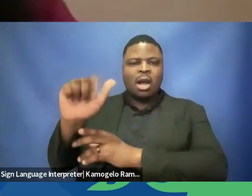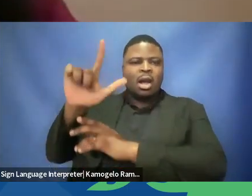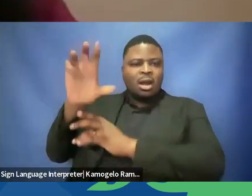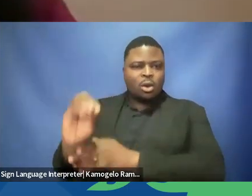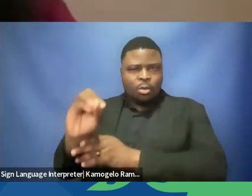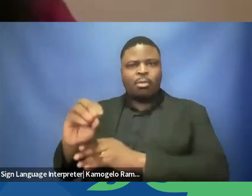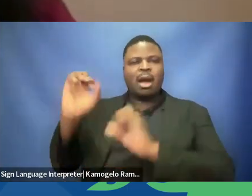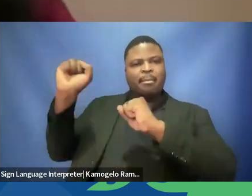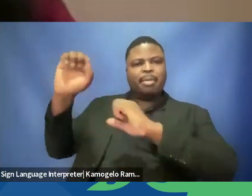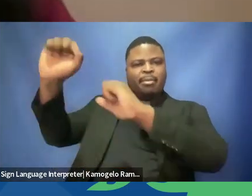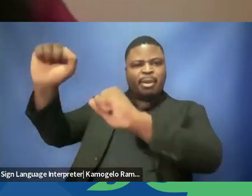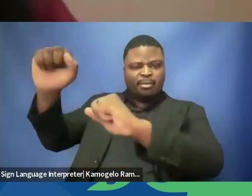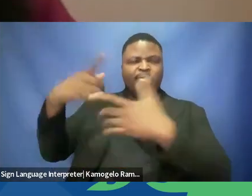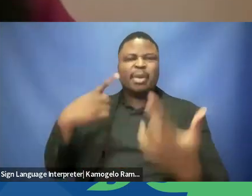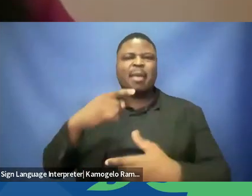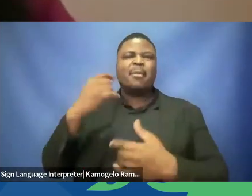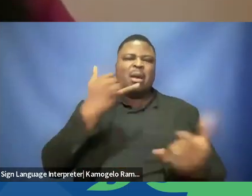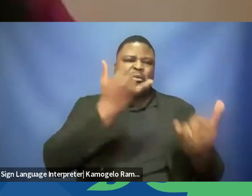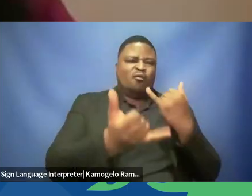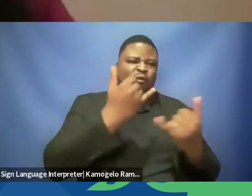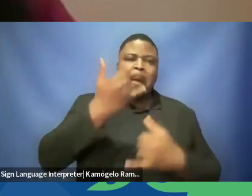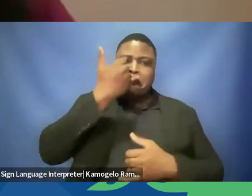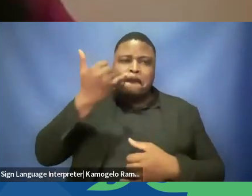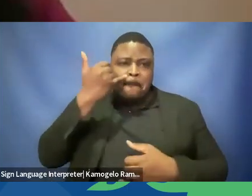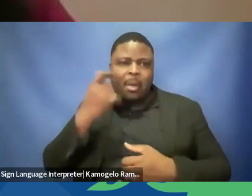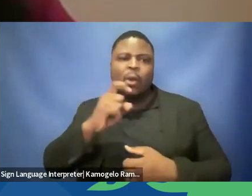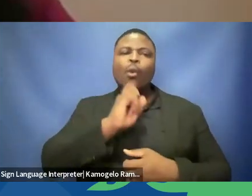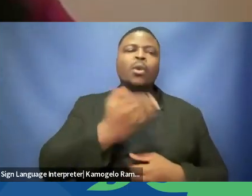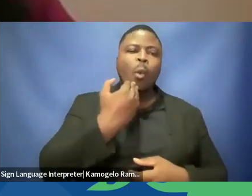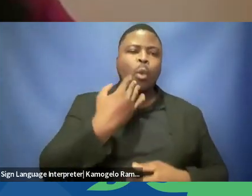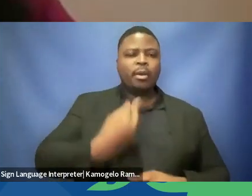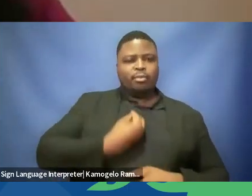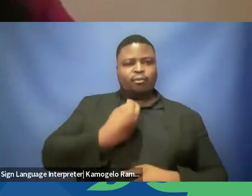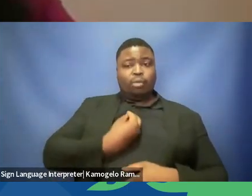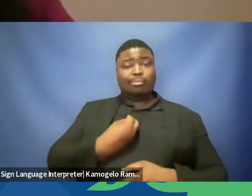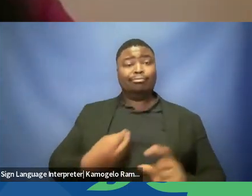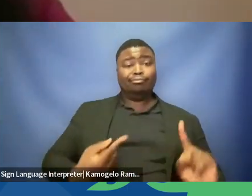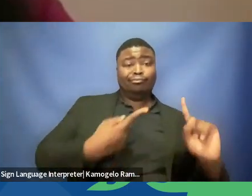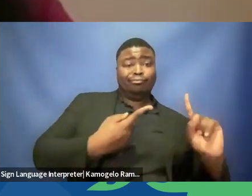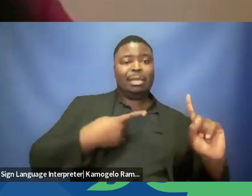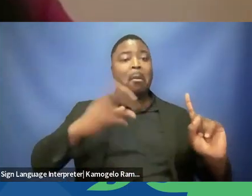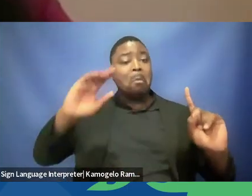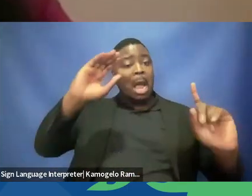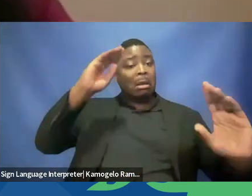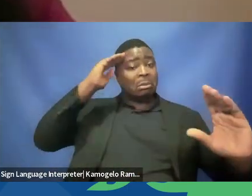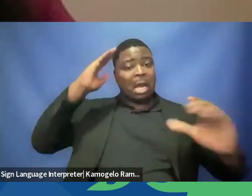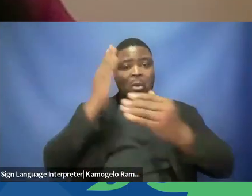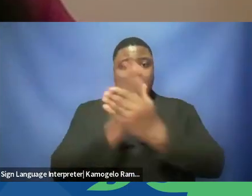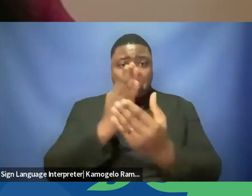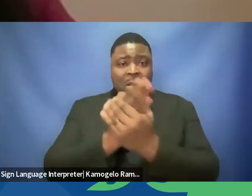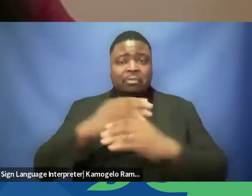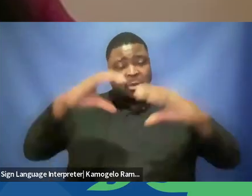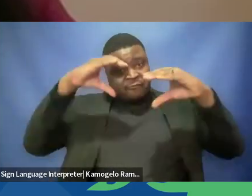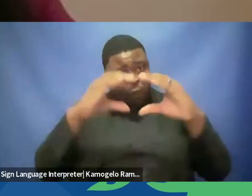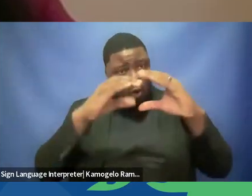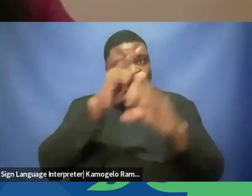specifically around young people. Darlene Okalo is a psychologist specializing in substance use disorders,